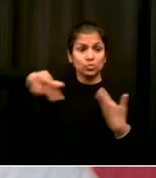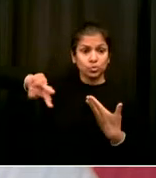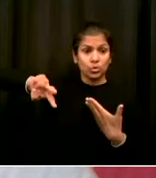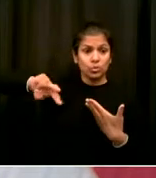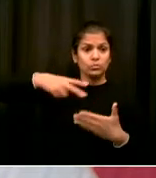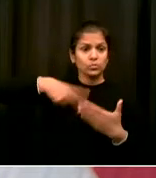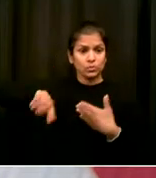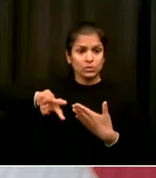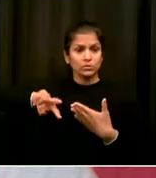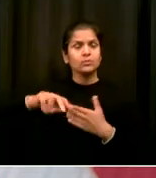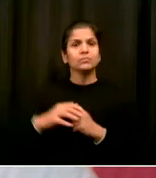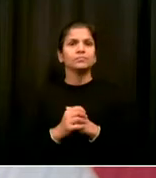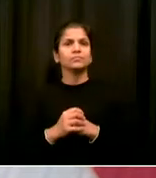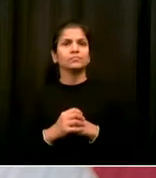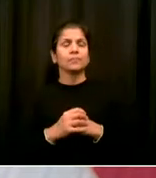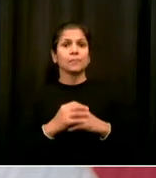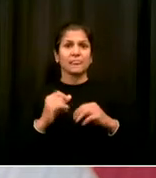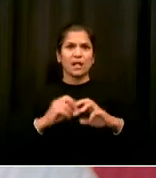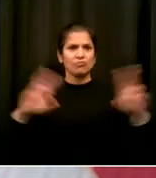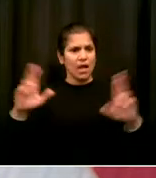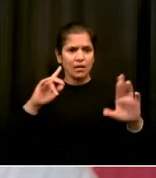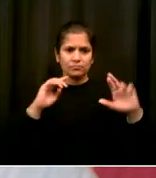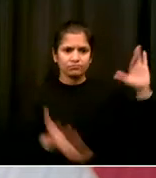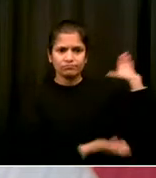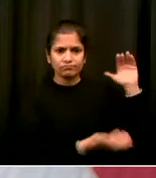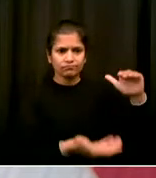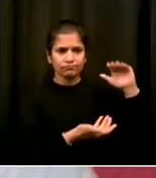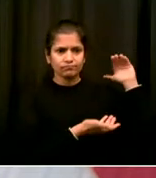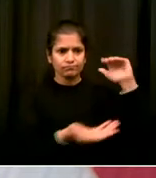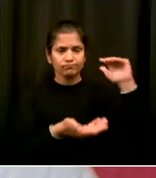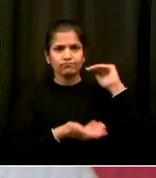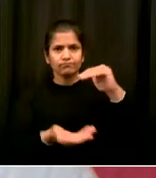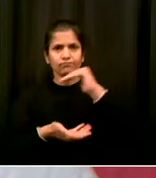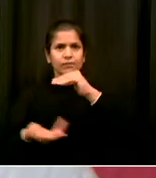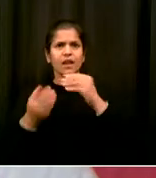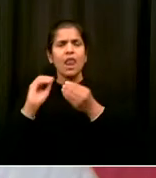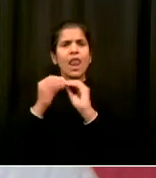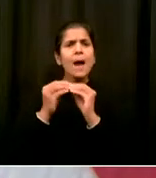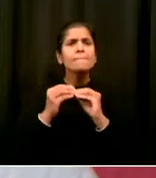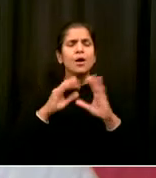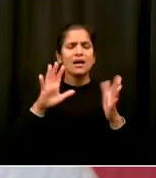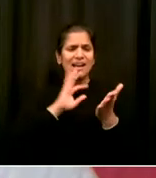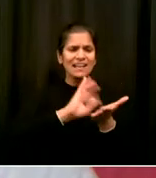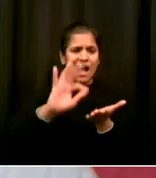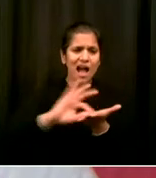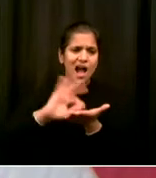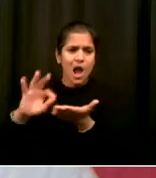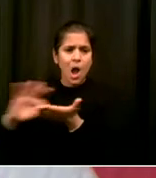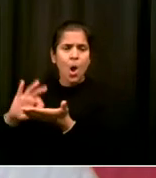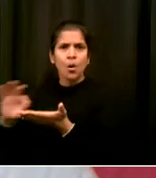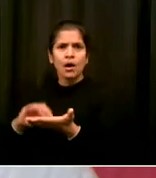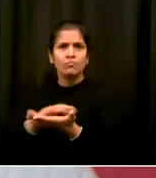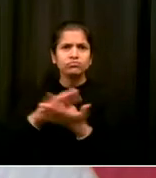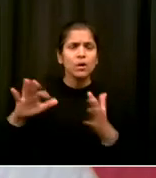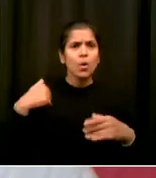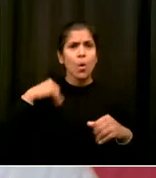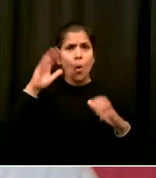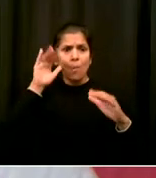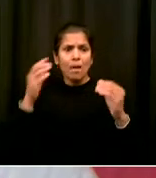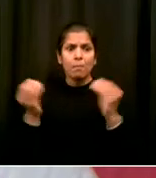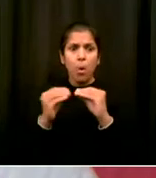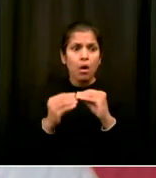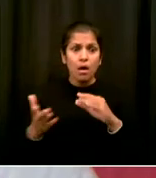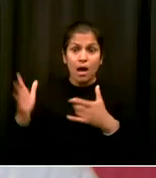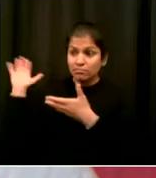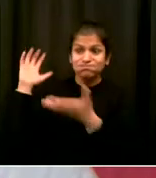to expand over time if we get adequate supply of vaccine. We are picking the locations of these sites to help